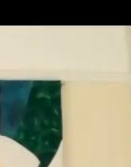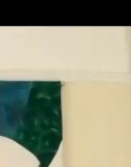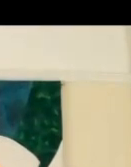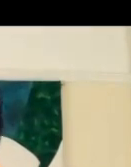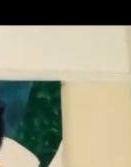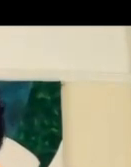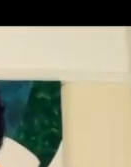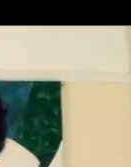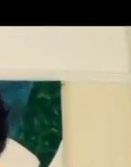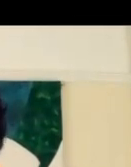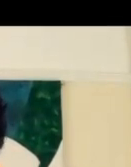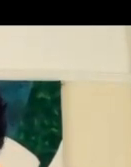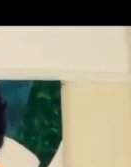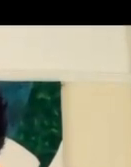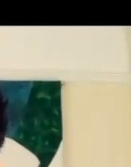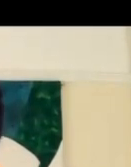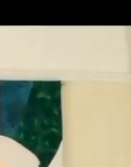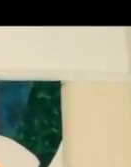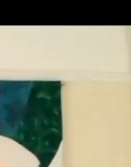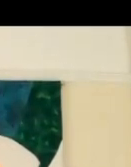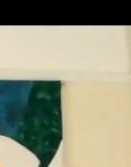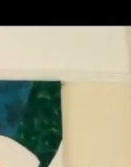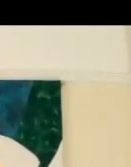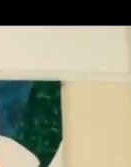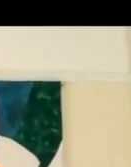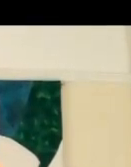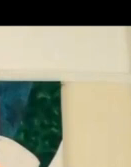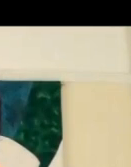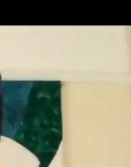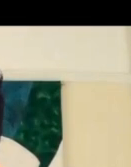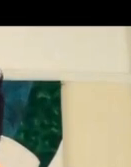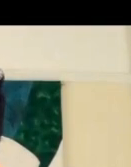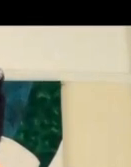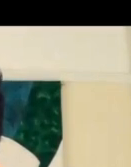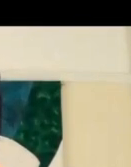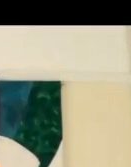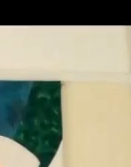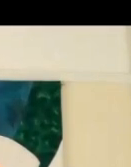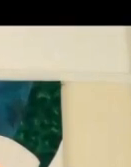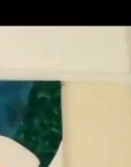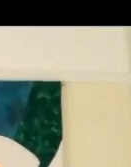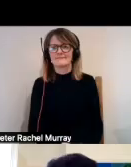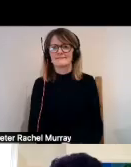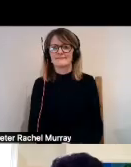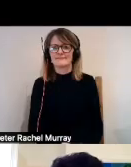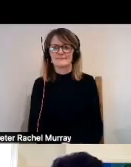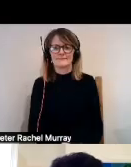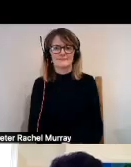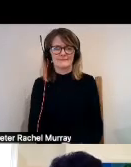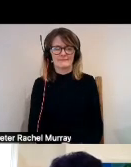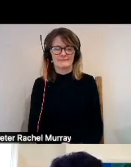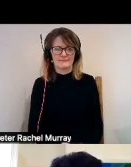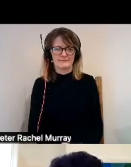It's been a really stimulating conversation. So thank you so much for that. Let me screen share again.